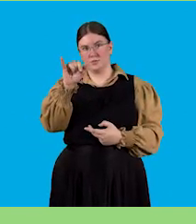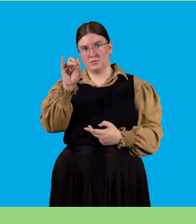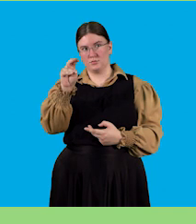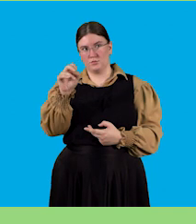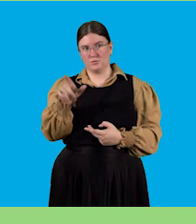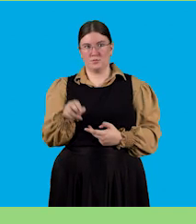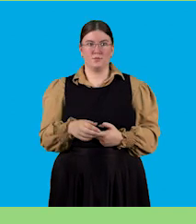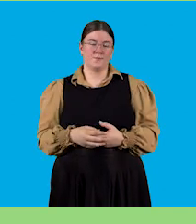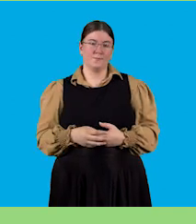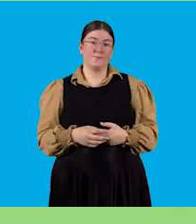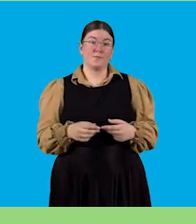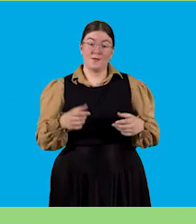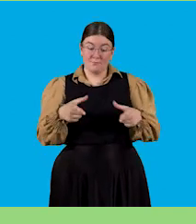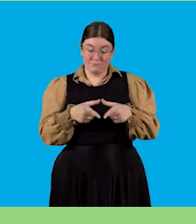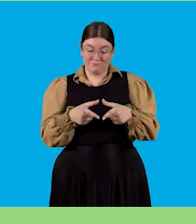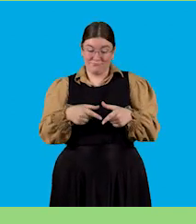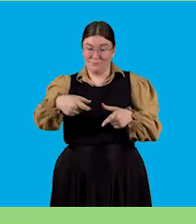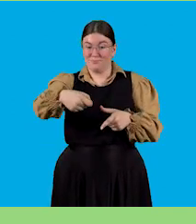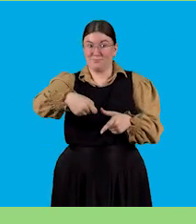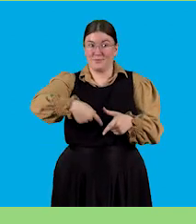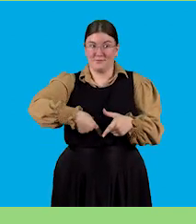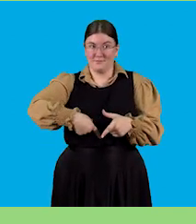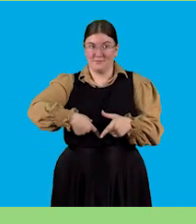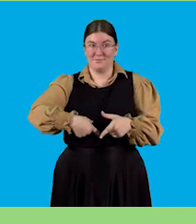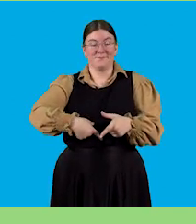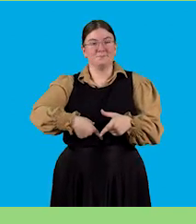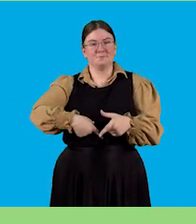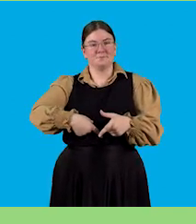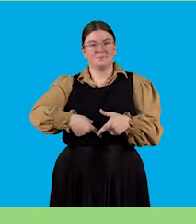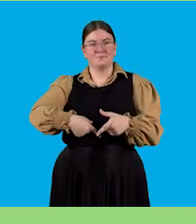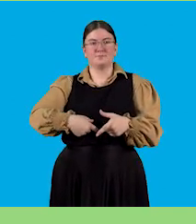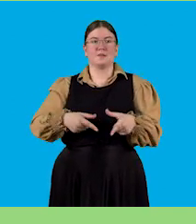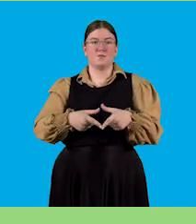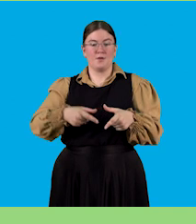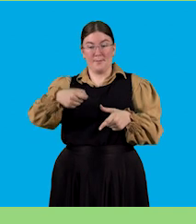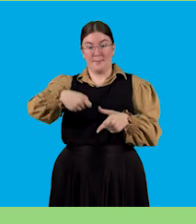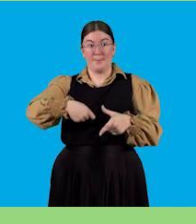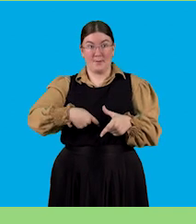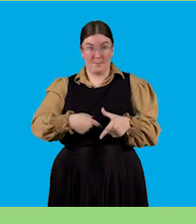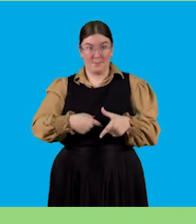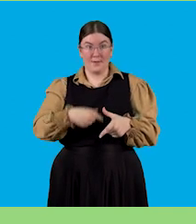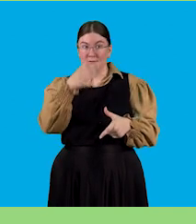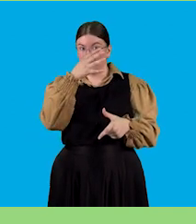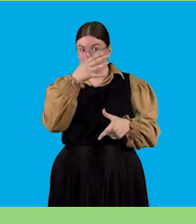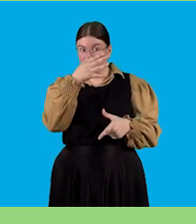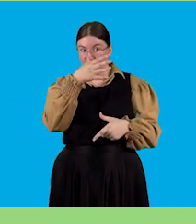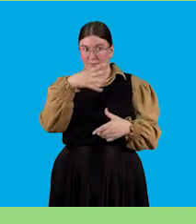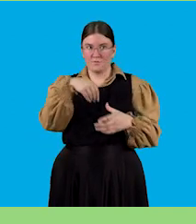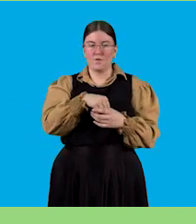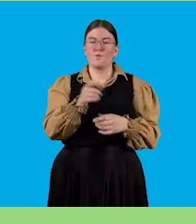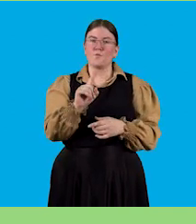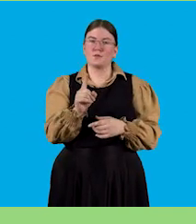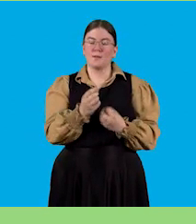containing sperm is ejaculated into the vagina or is deposited into the vagina.